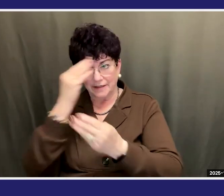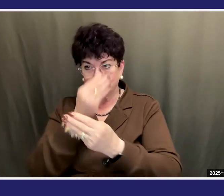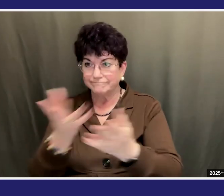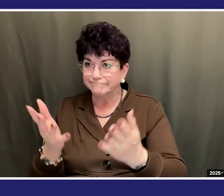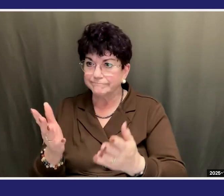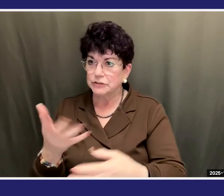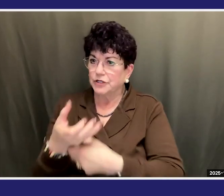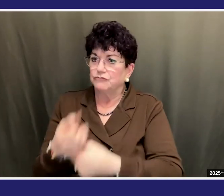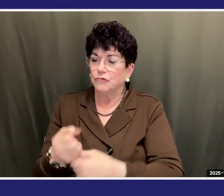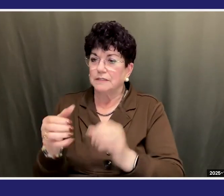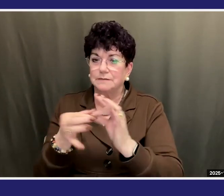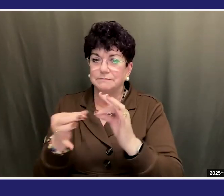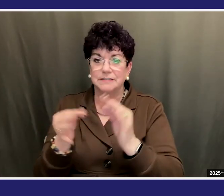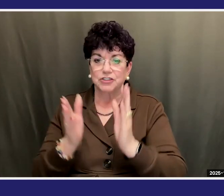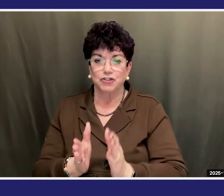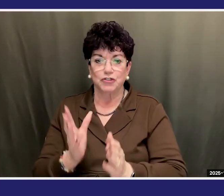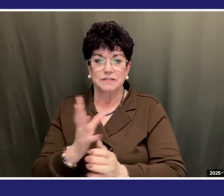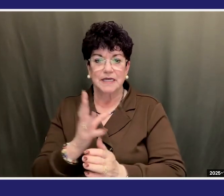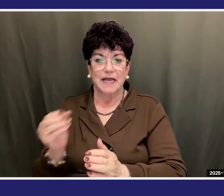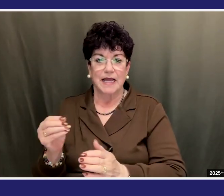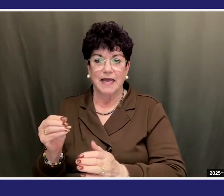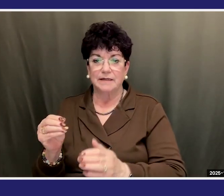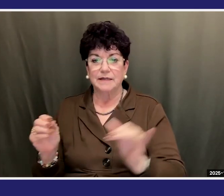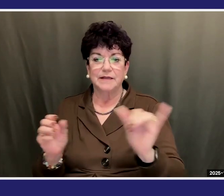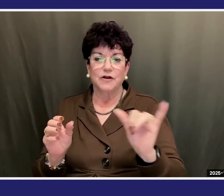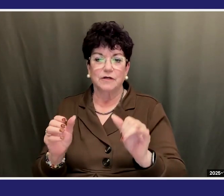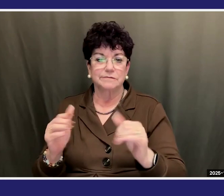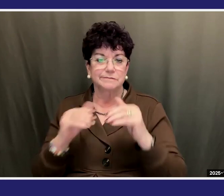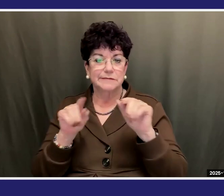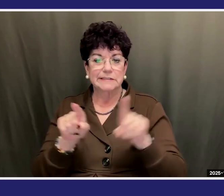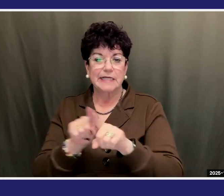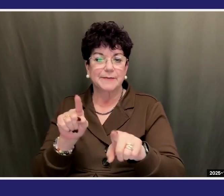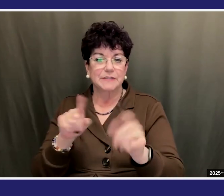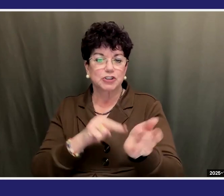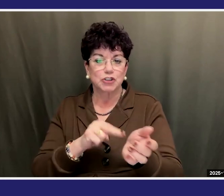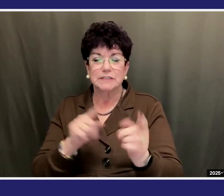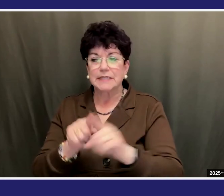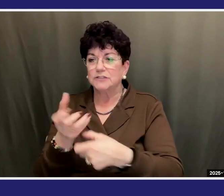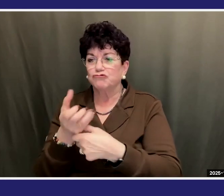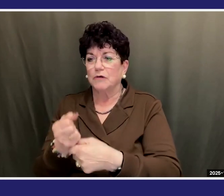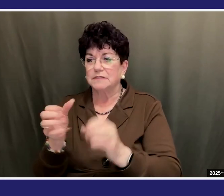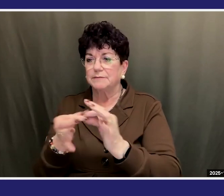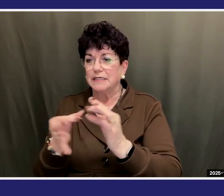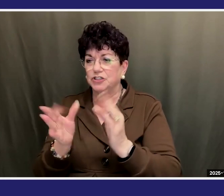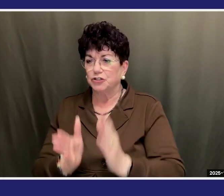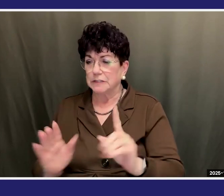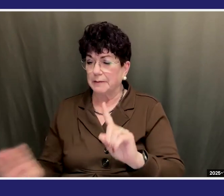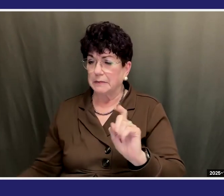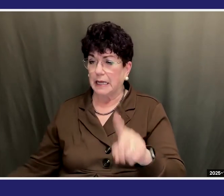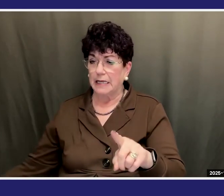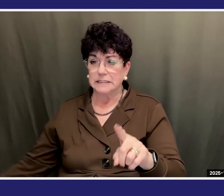fact rank up at the top with nurses, for example, as trusted messengers. And so I wanted to ask